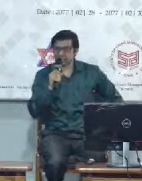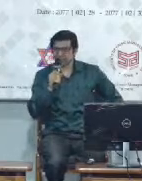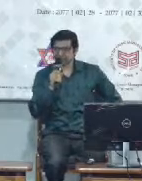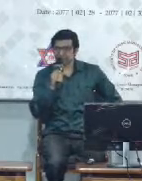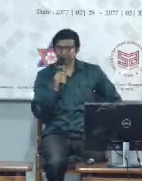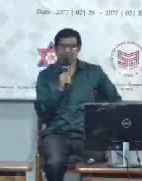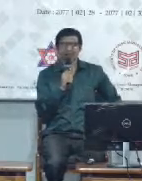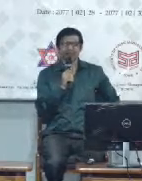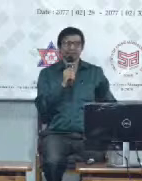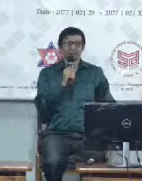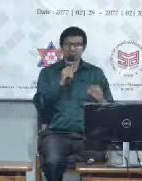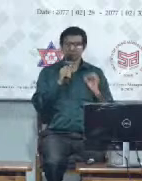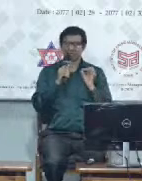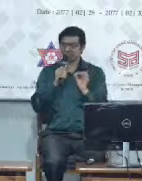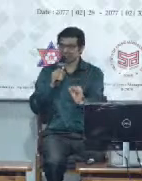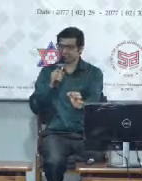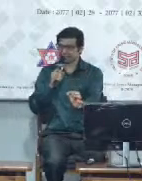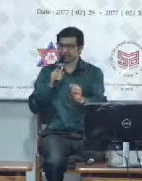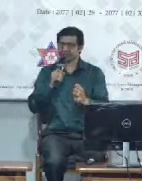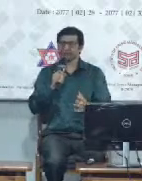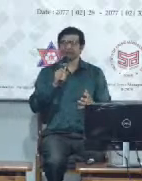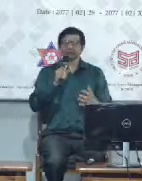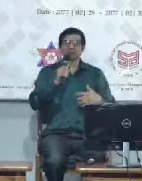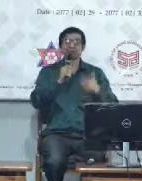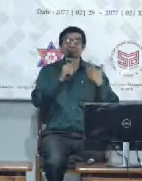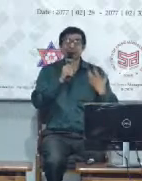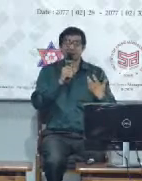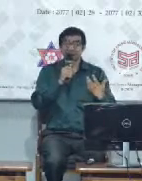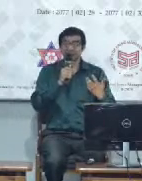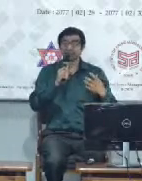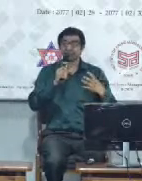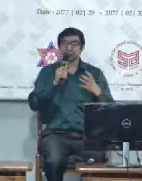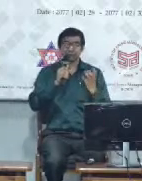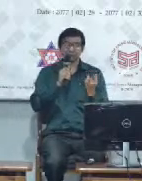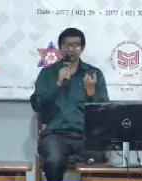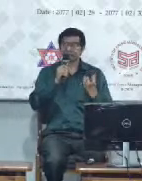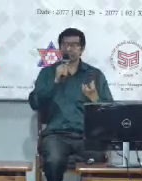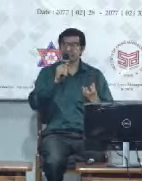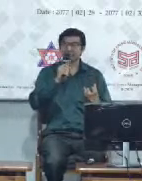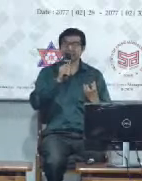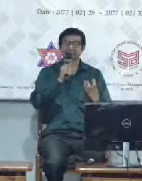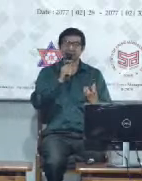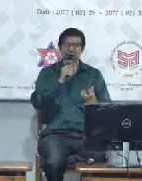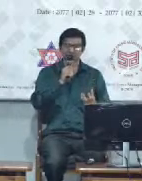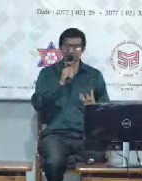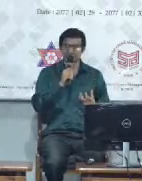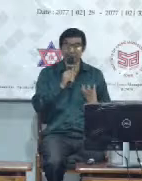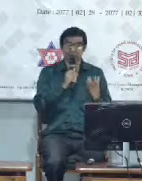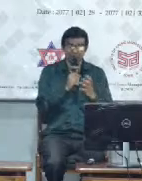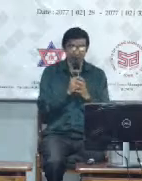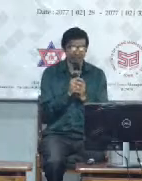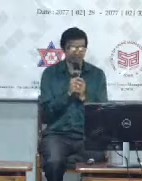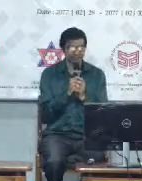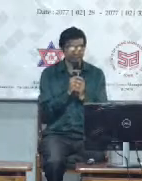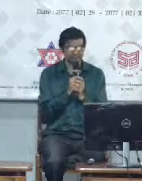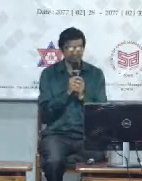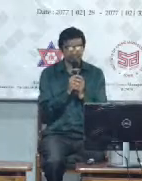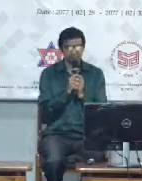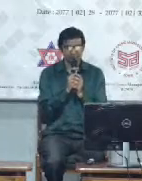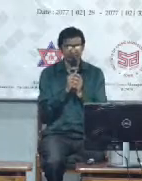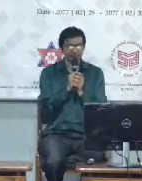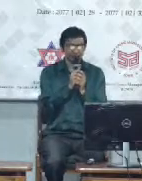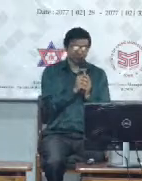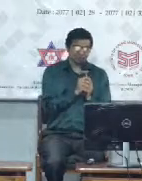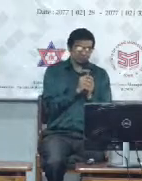create the to build the image, to create the image. So, but Radio Nepal released the press